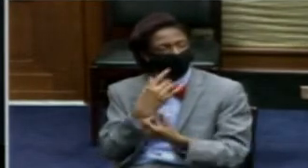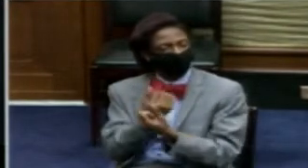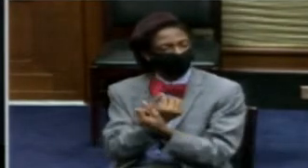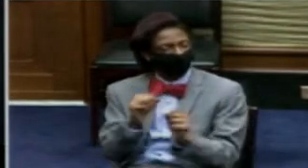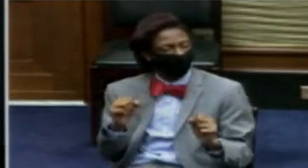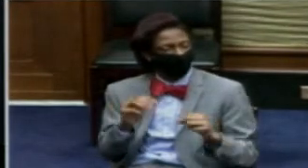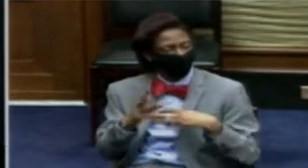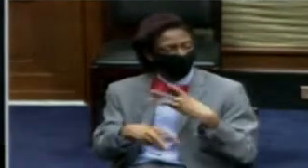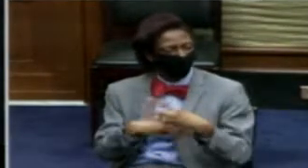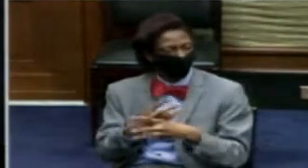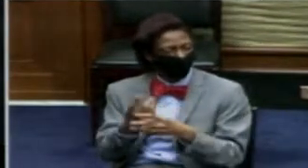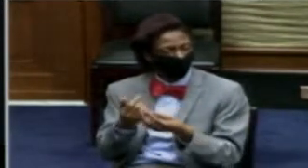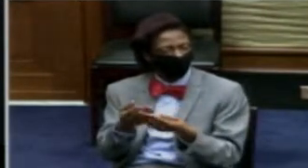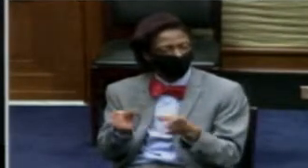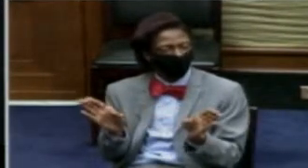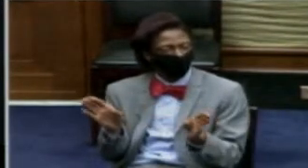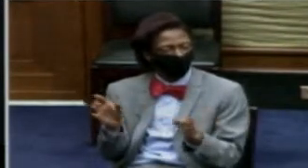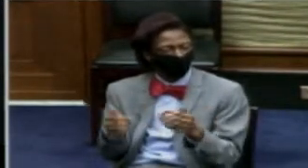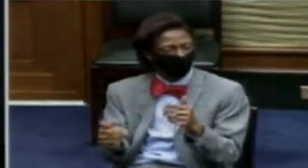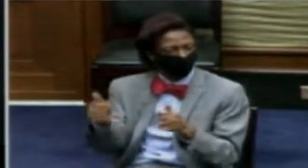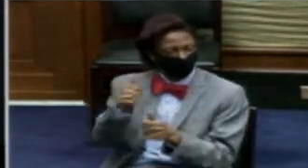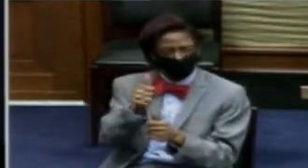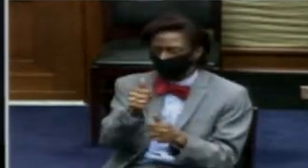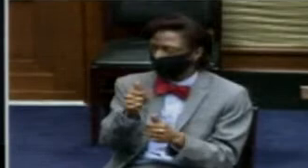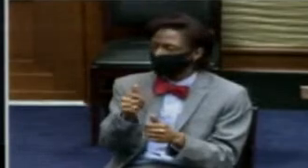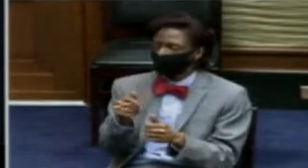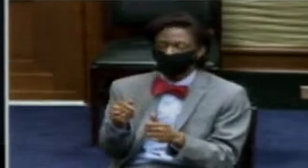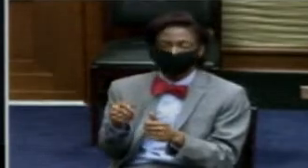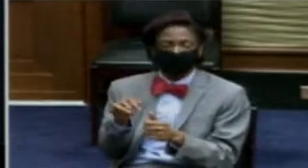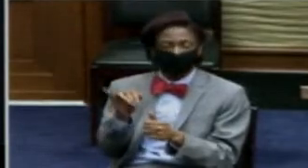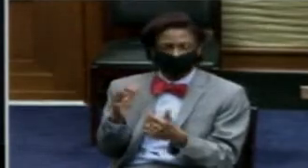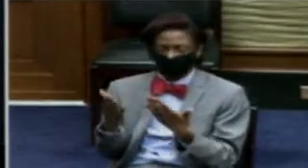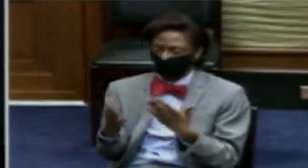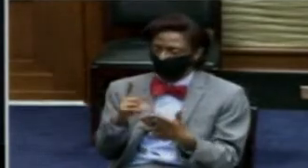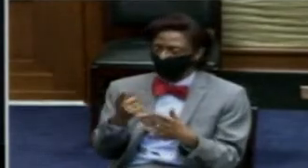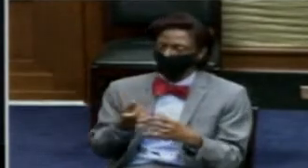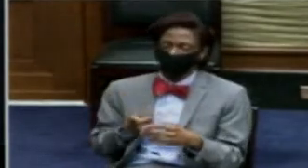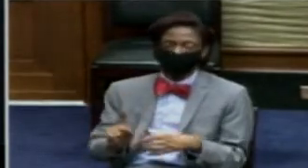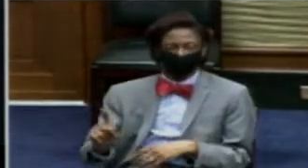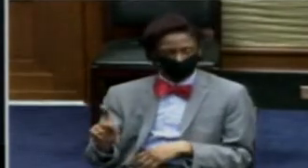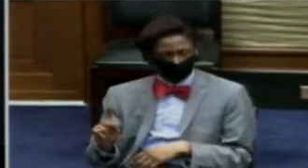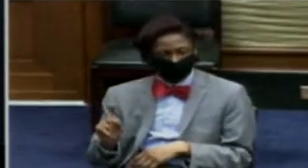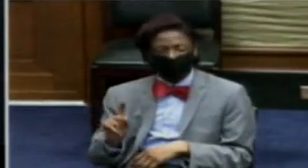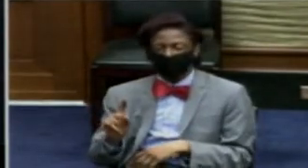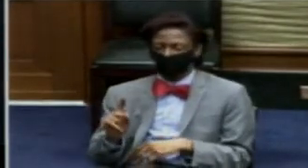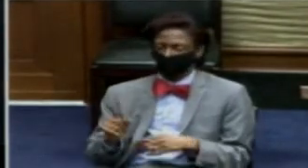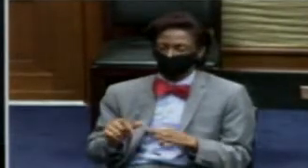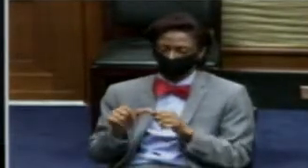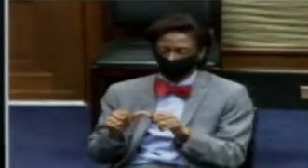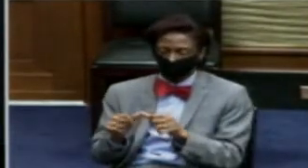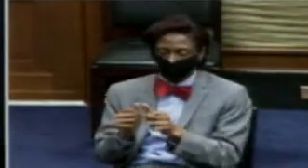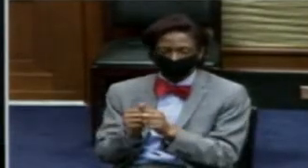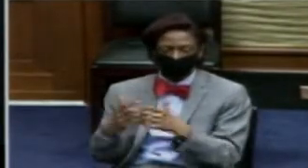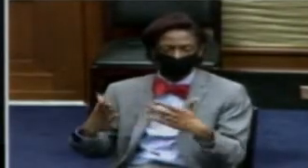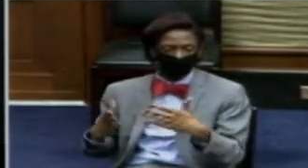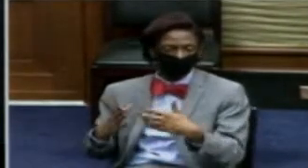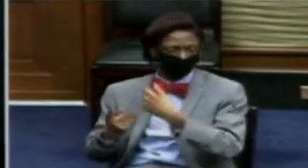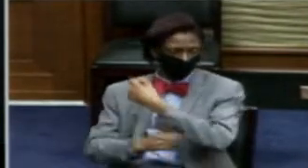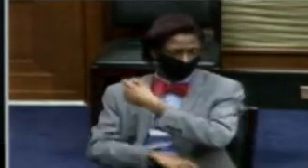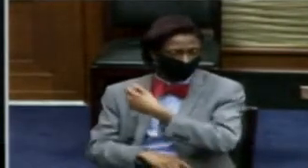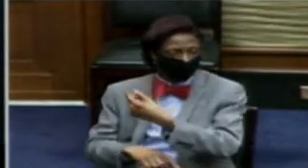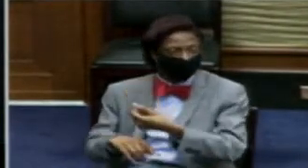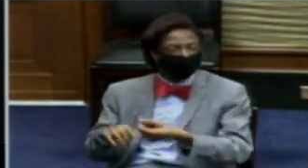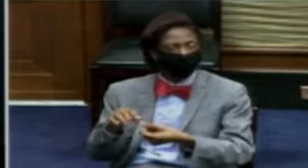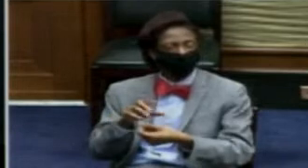general supremacy. Without it, not only the public authority might be insulted and its proceedings interrupted with impunity, but a dependence of the members of the general government